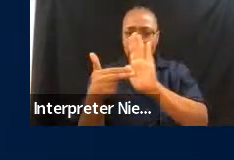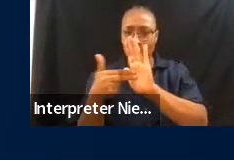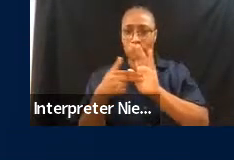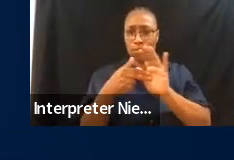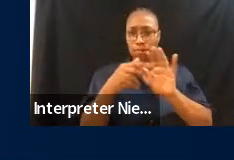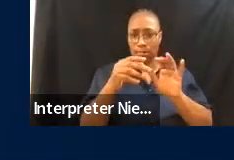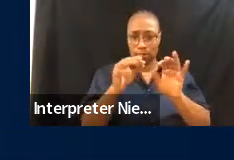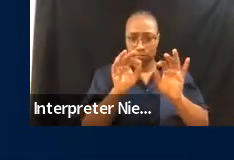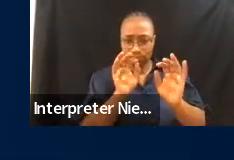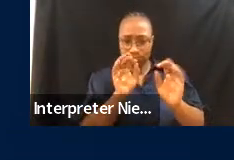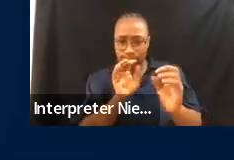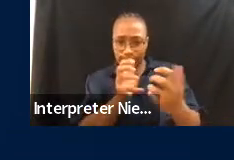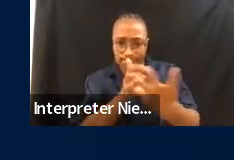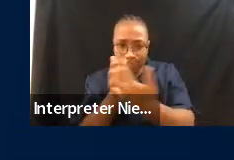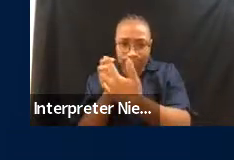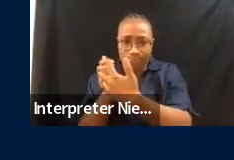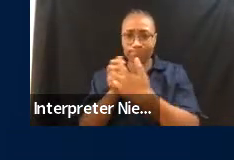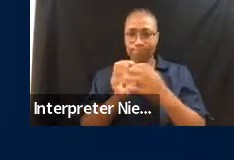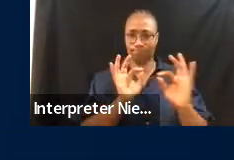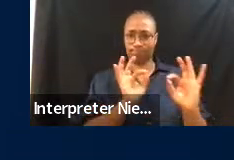the next slide, slide number 9.